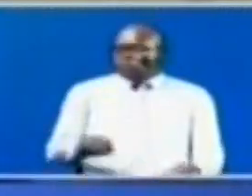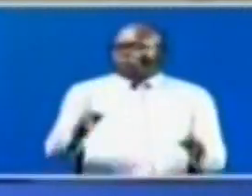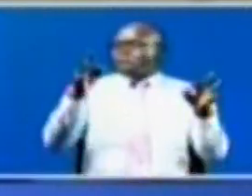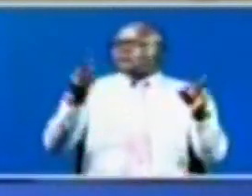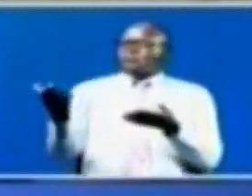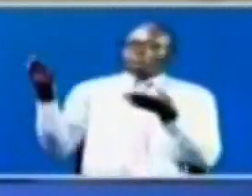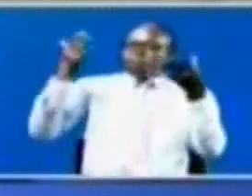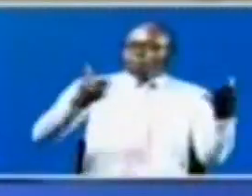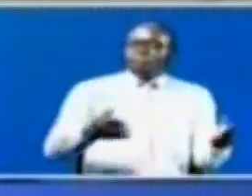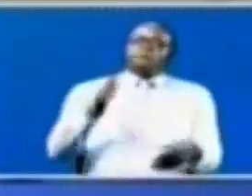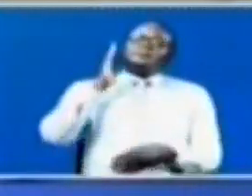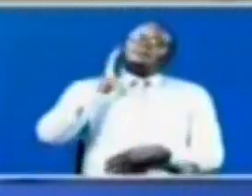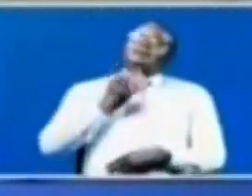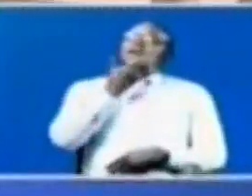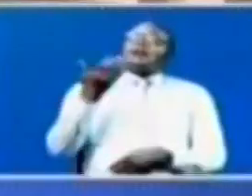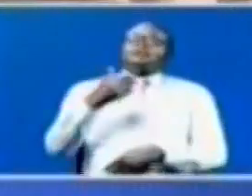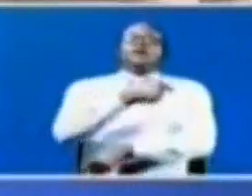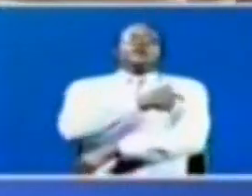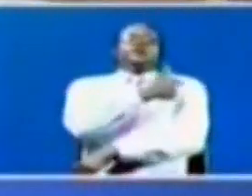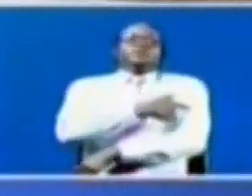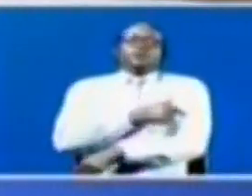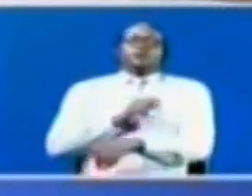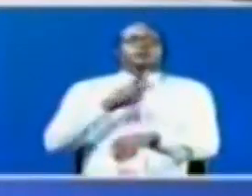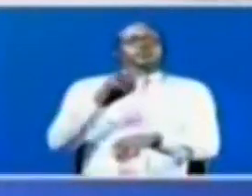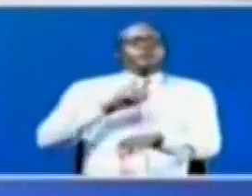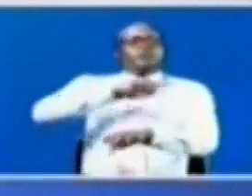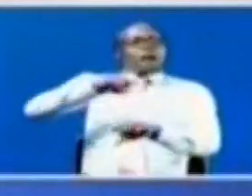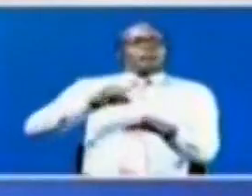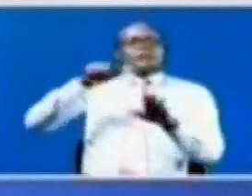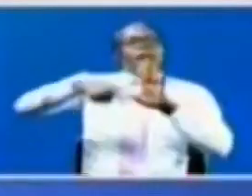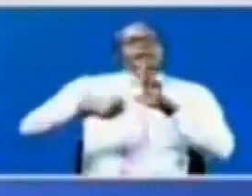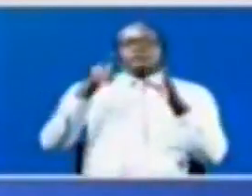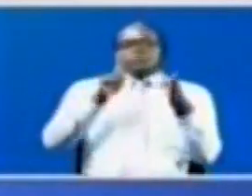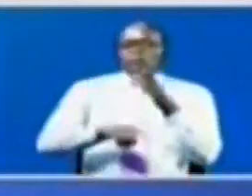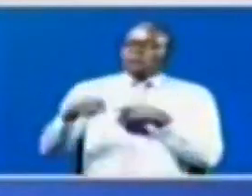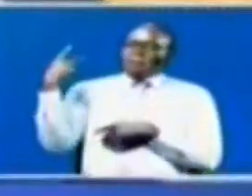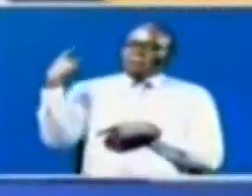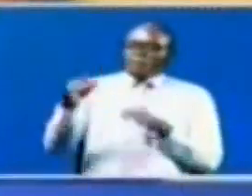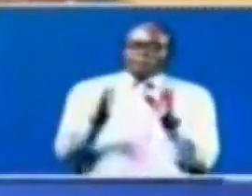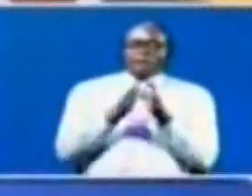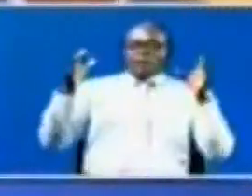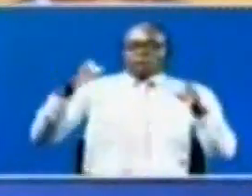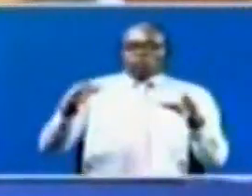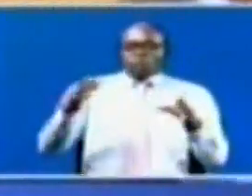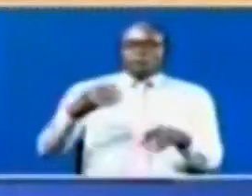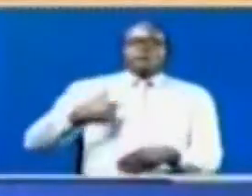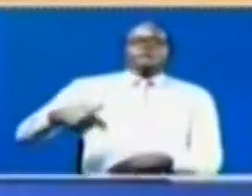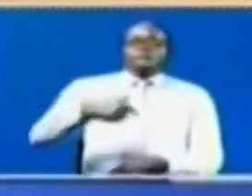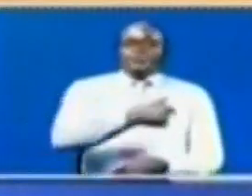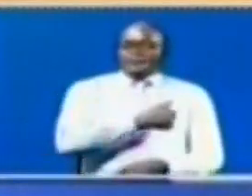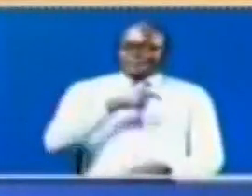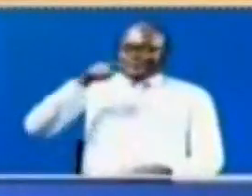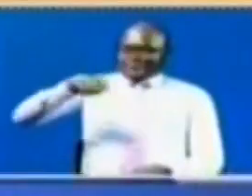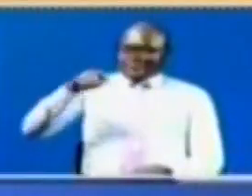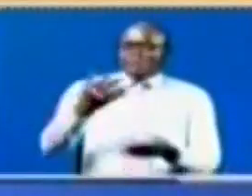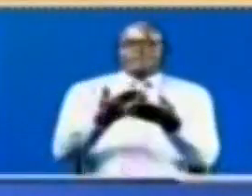him to Kenyatta National Hospital 20 hours later said he had been beaten by a mob. And for us, this